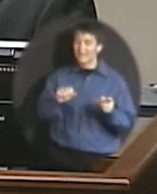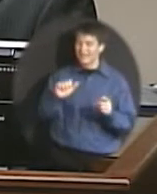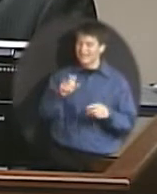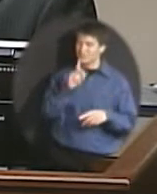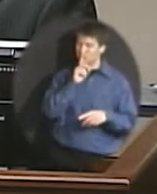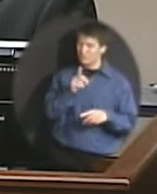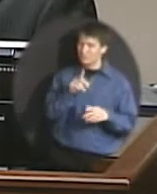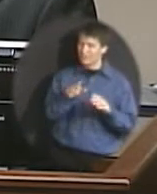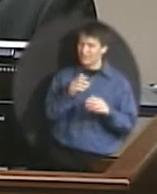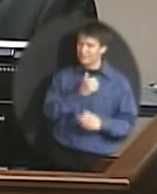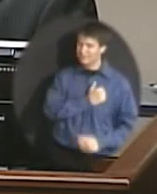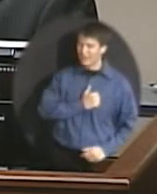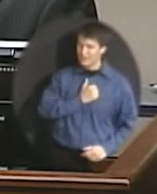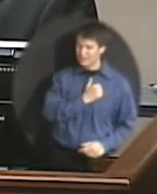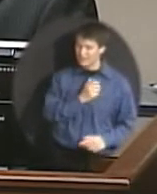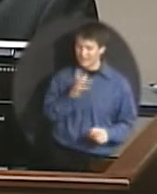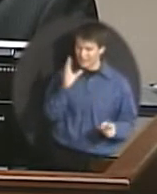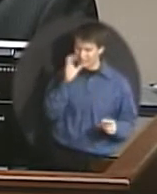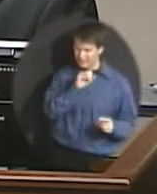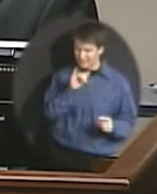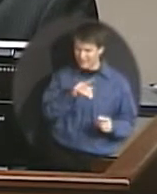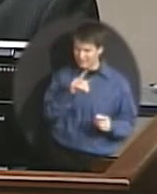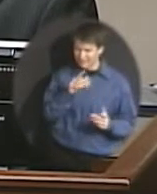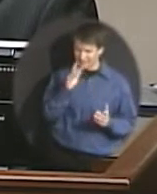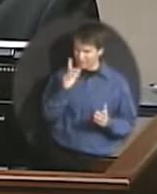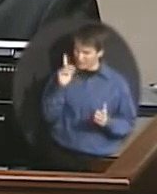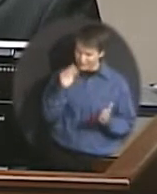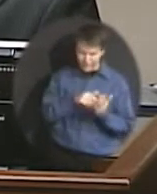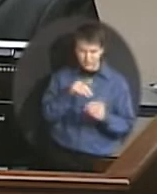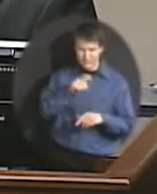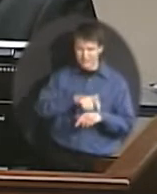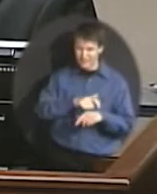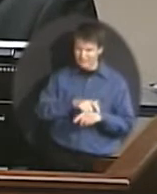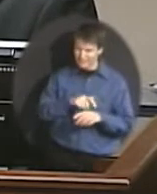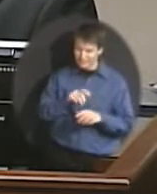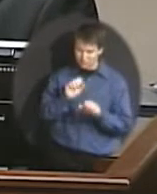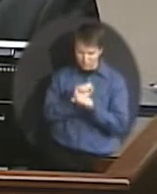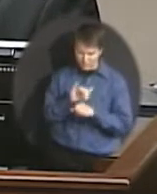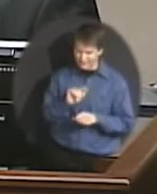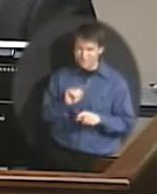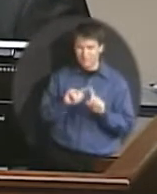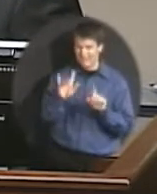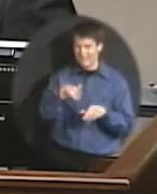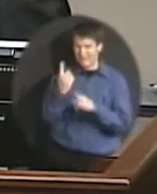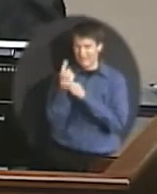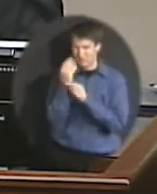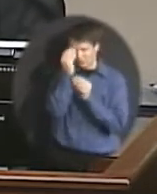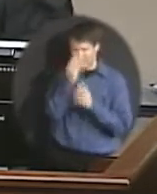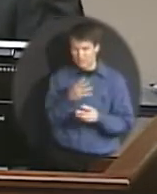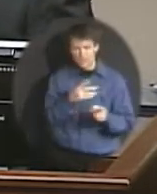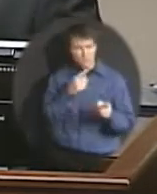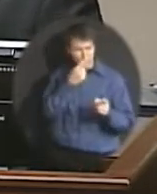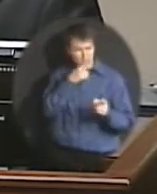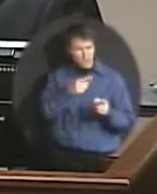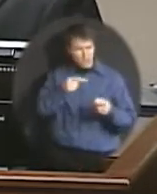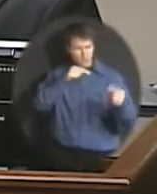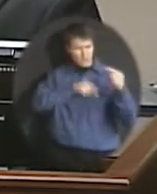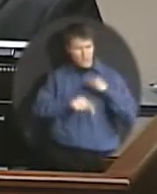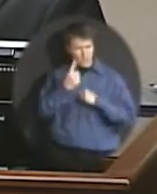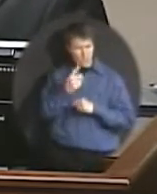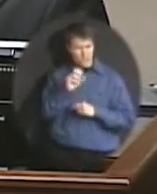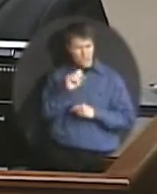know why I missed that 1,000 times of going through it. That's last year's. Could you go back just one slide?